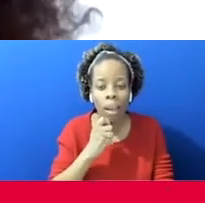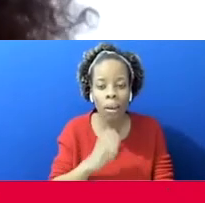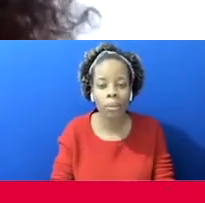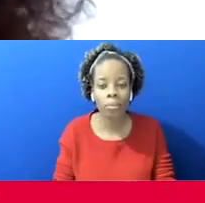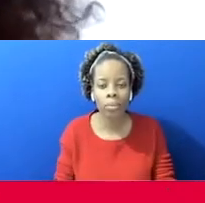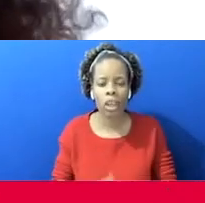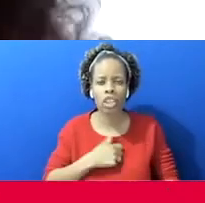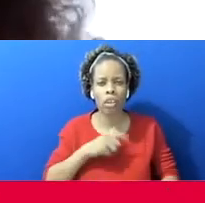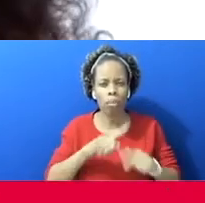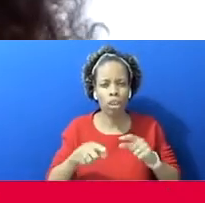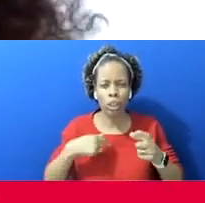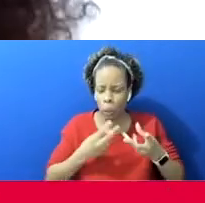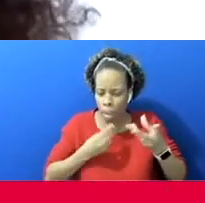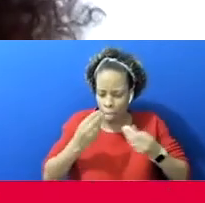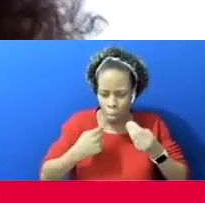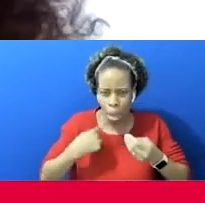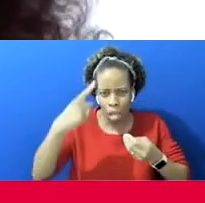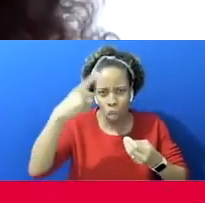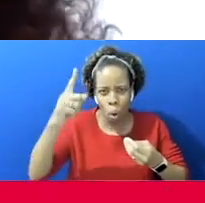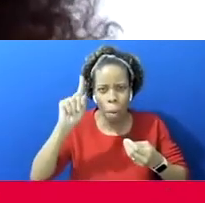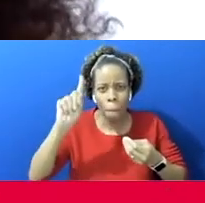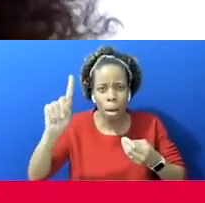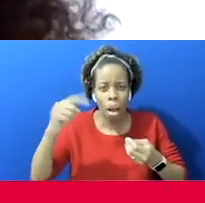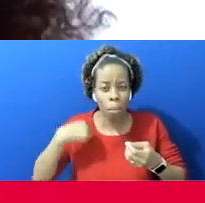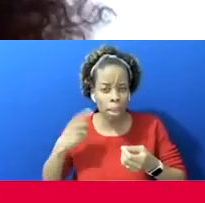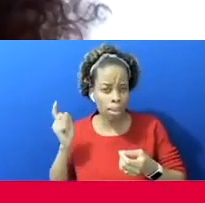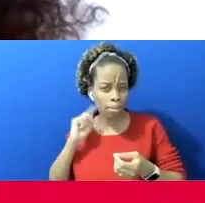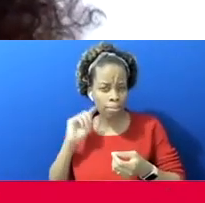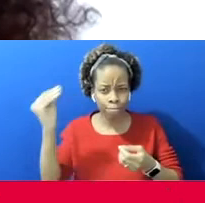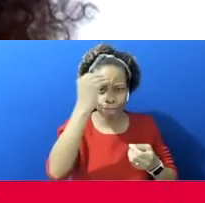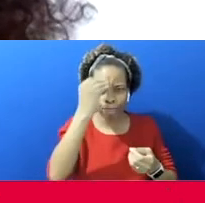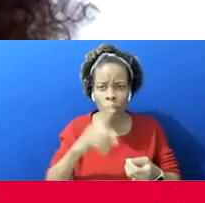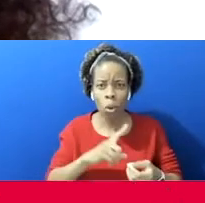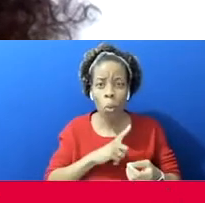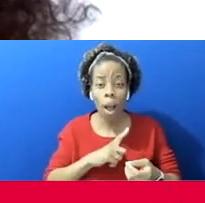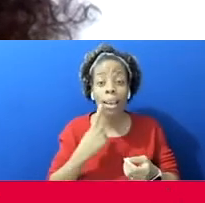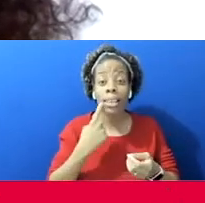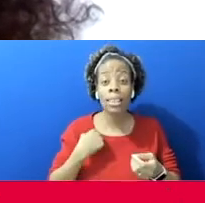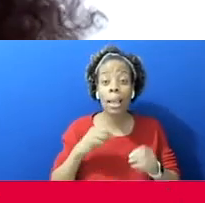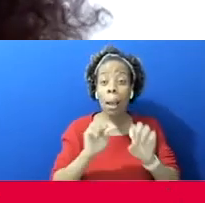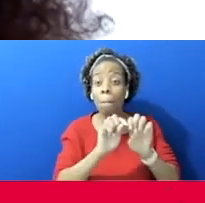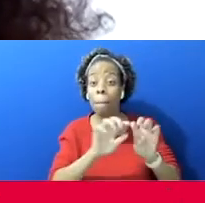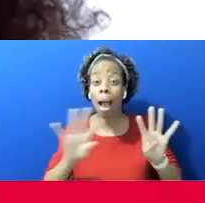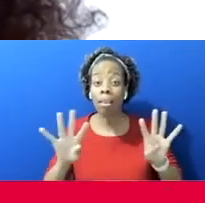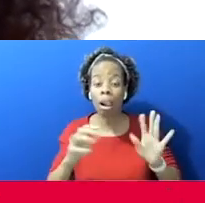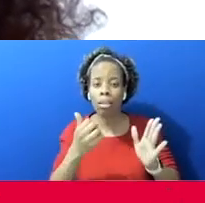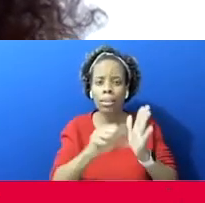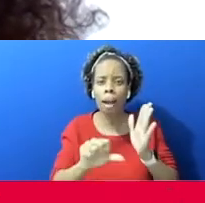sorry, I'm trying to gather my thoughts, but I can't help but think about something that was said on yesterday's opening panel about like